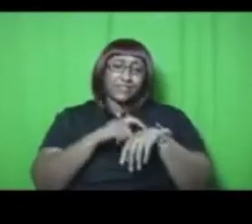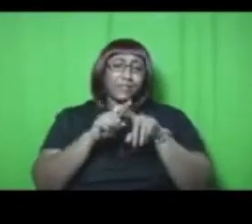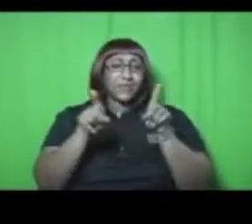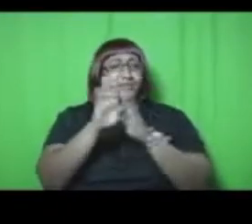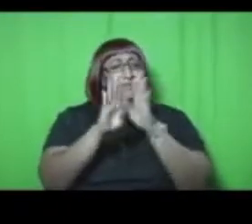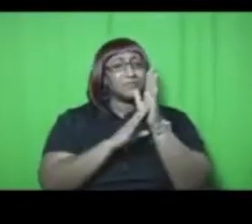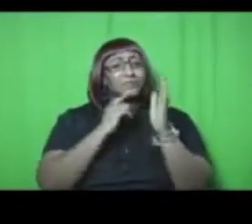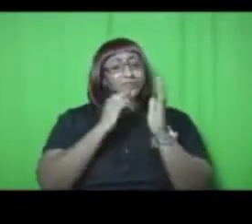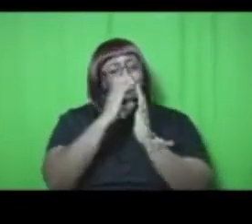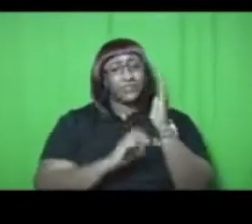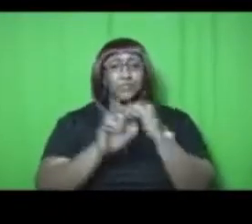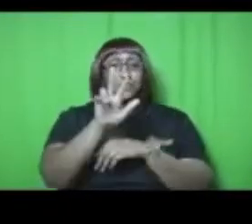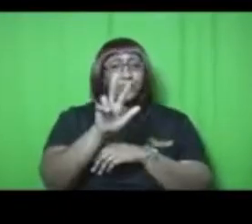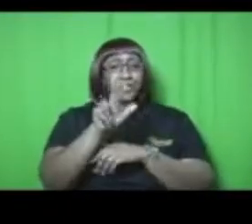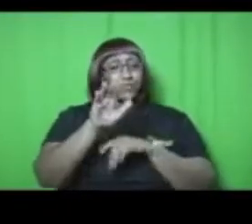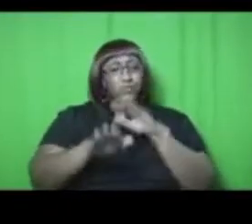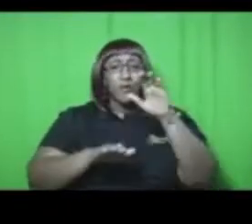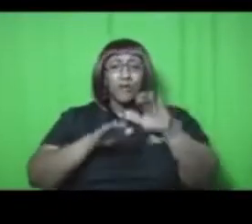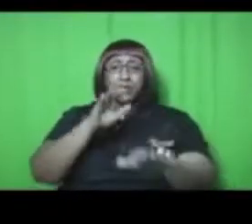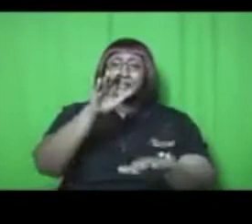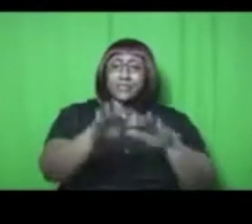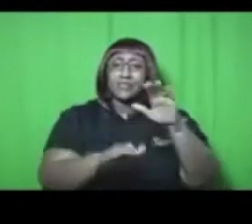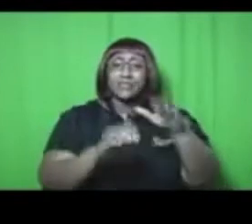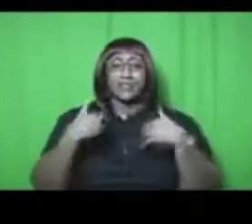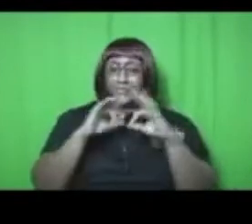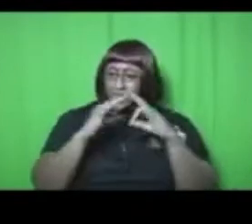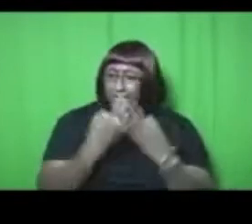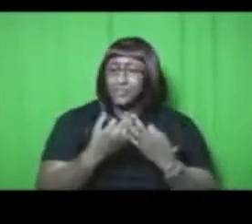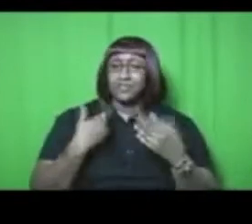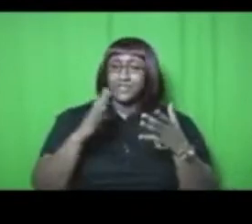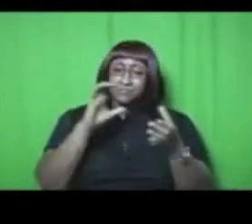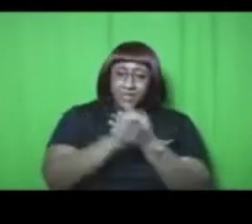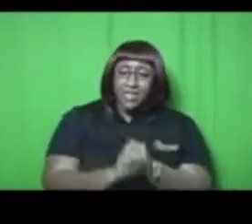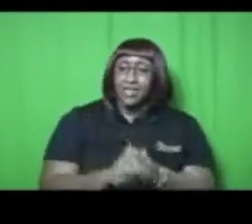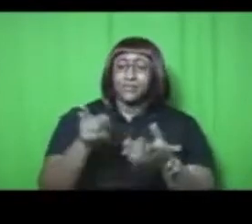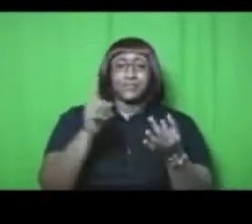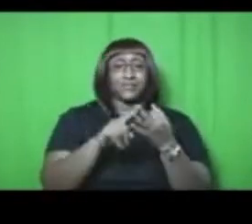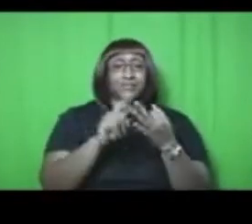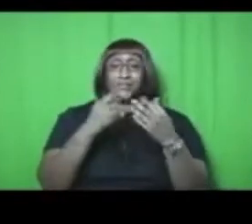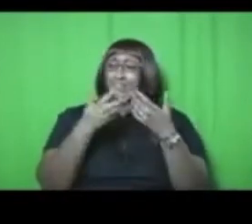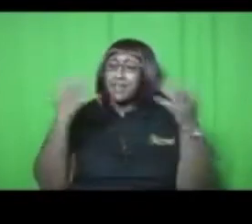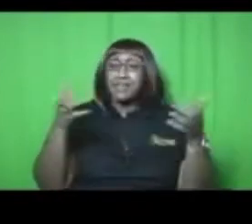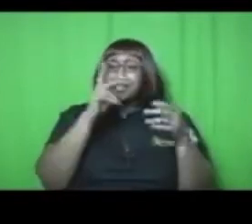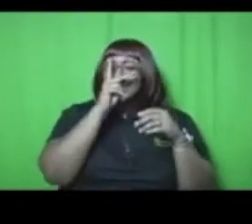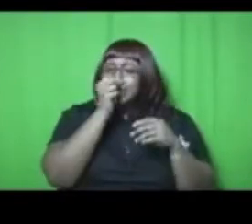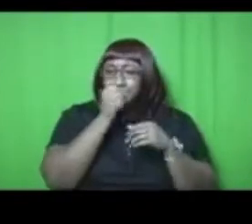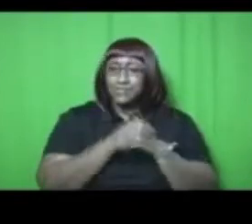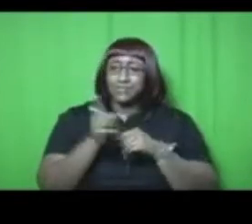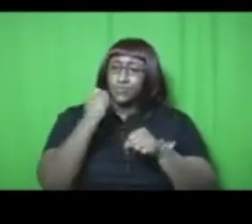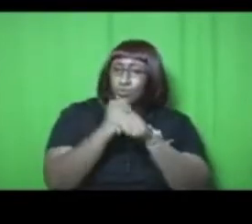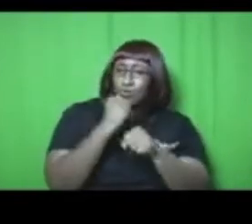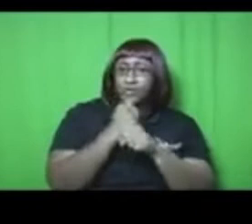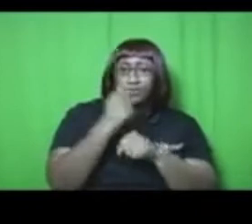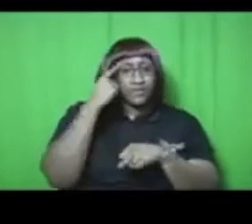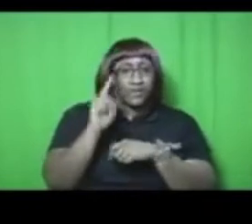the Bible says in chapter 3, Moses was walking in the wilderness. He had a family. He had married Zipporah. He had a bunch of kids, and he was working